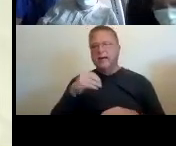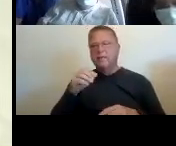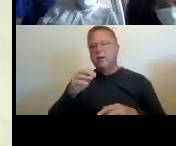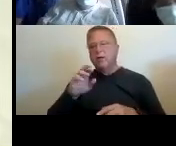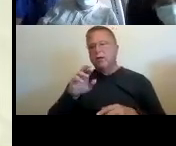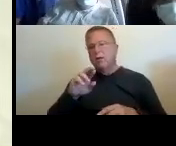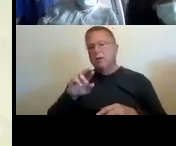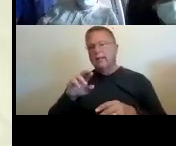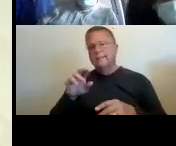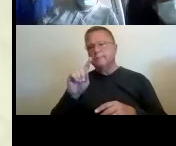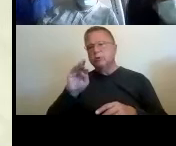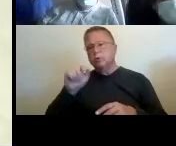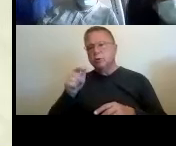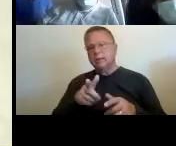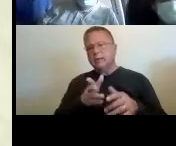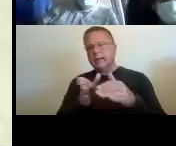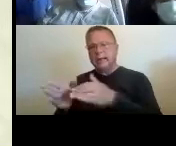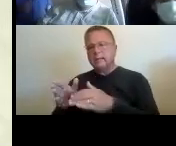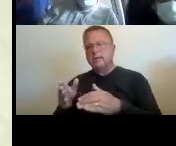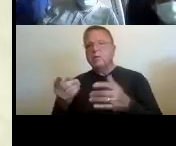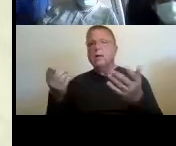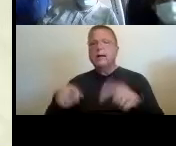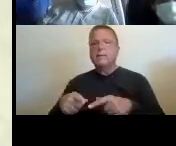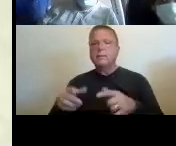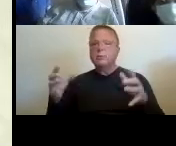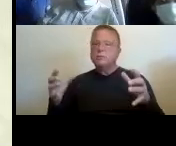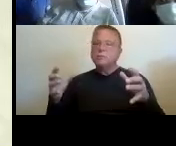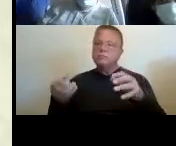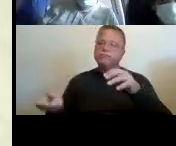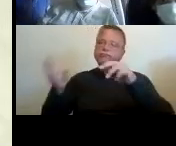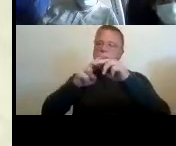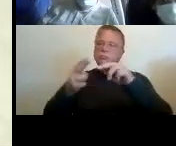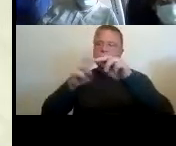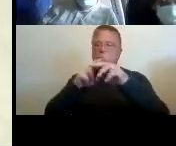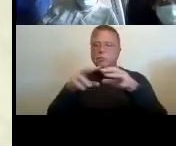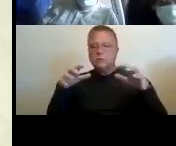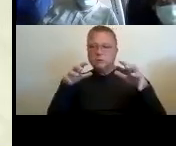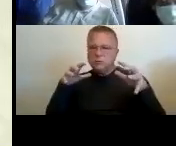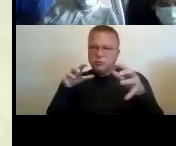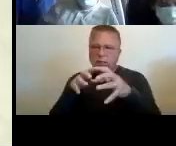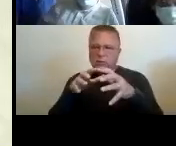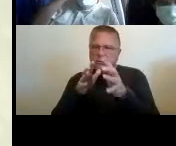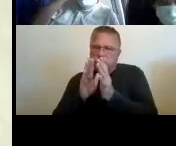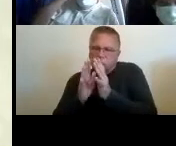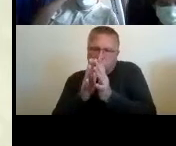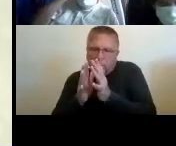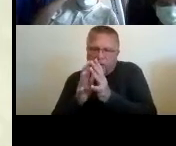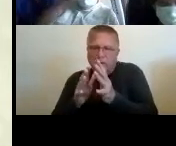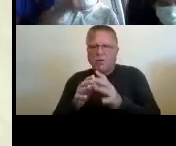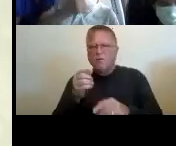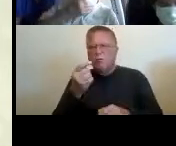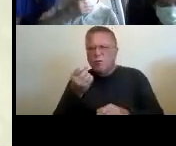1, what you've done is you've increased congestion terribly for drivers, for what are actually very few